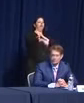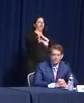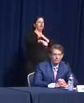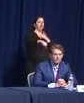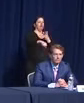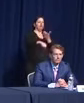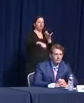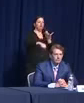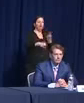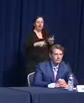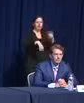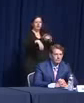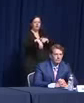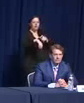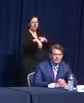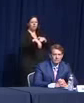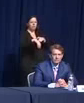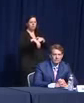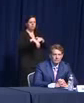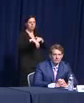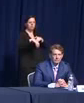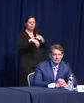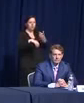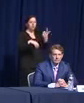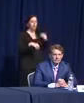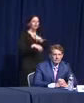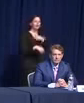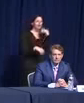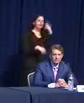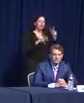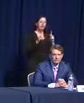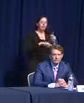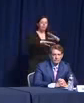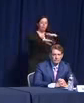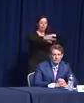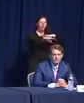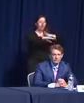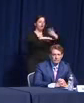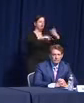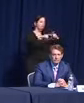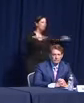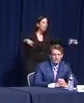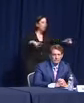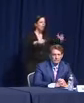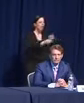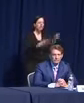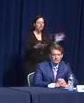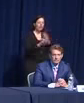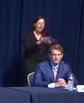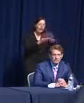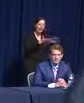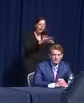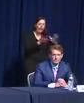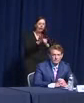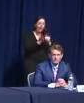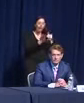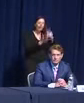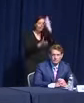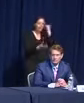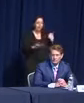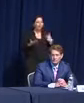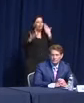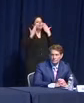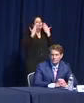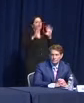to clean frequently touched surfaces a lot, because we're not quite sure, I think, Dr. Tan, on that